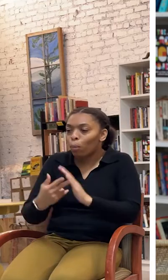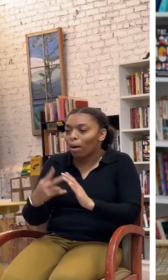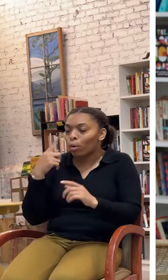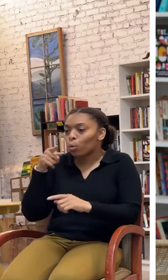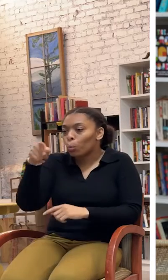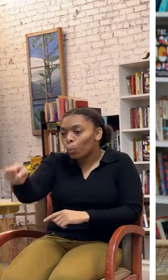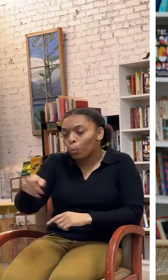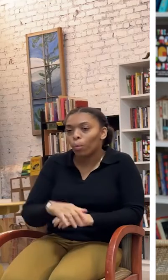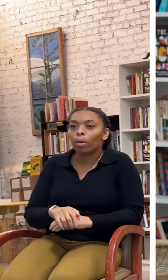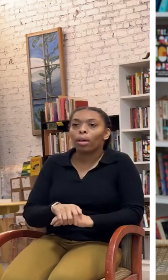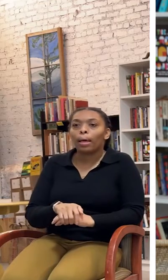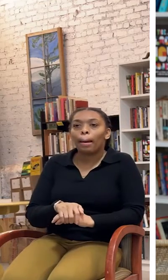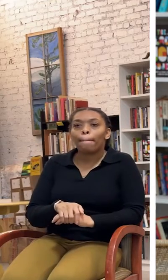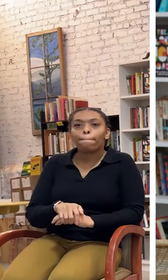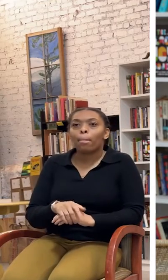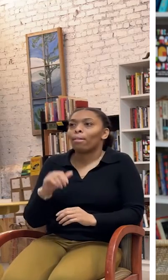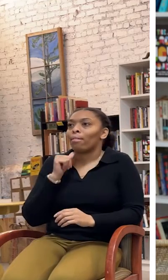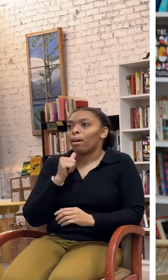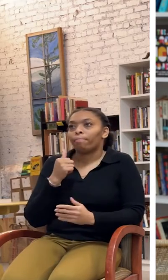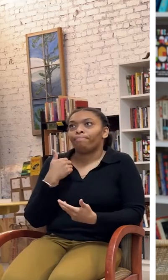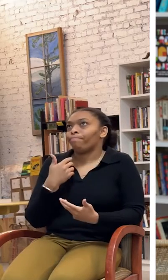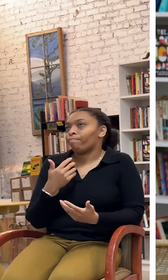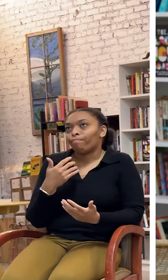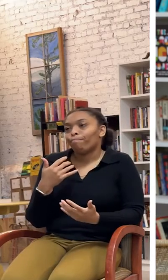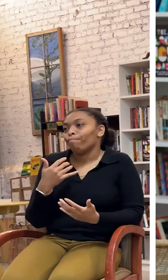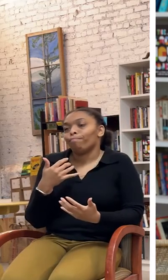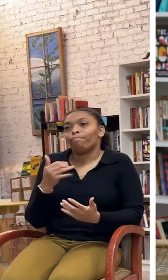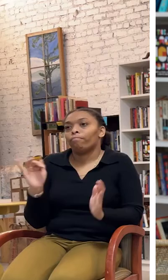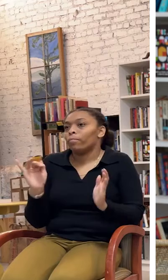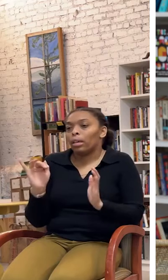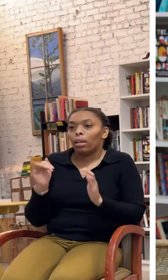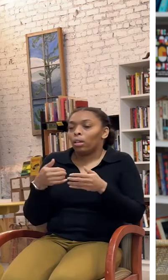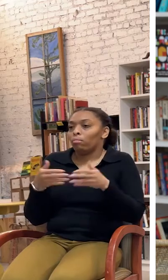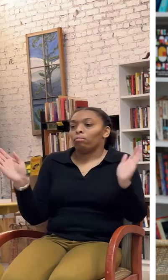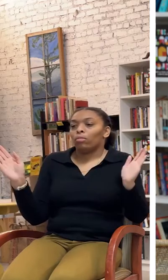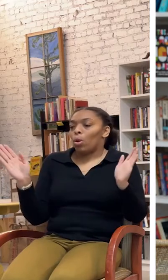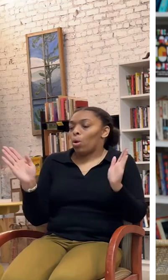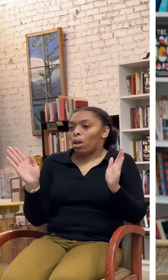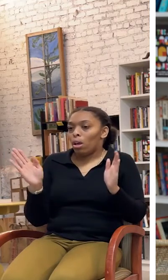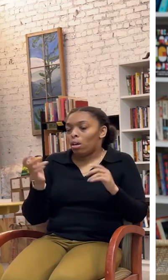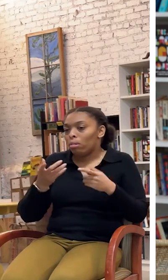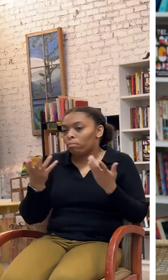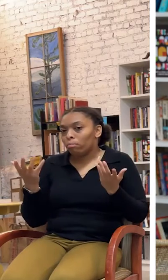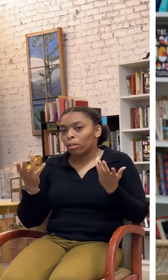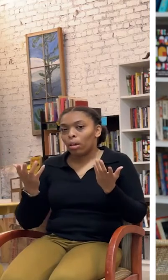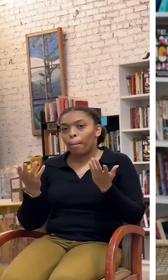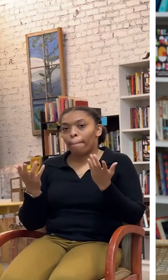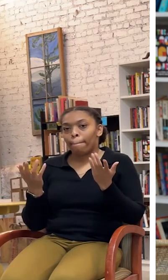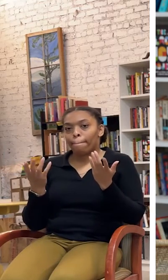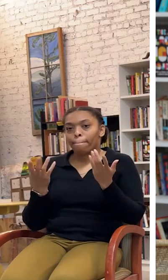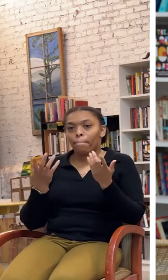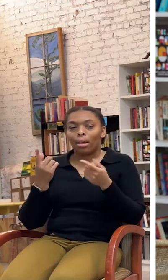Not like as a jingle that you heard on the radio, not as, something that